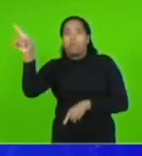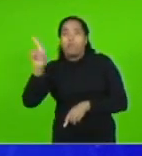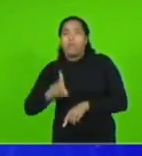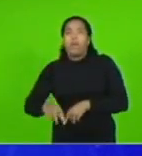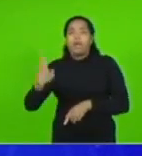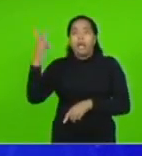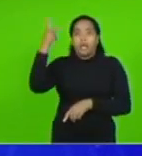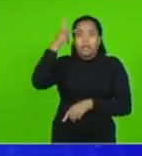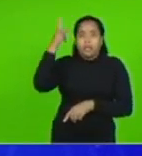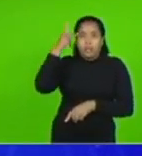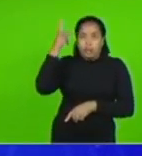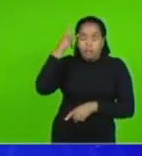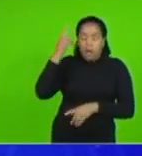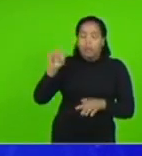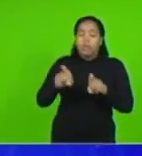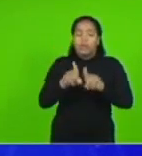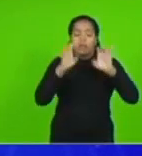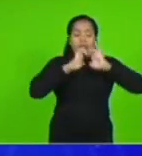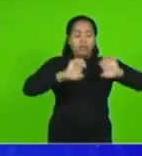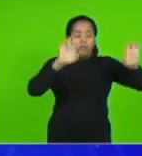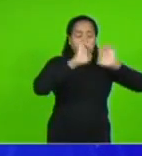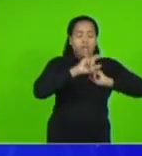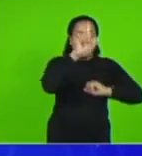and throughout different cities.